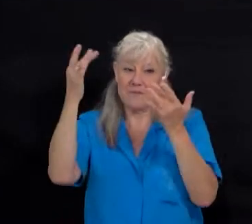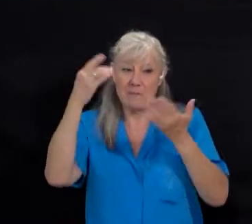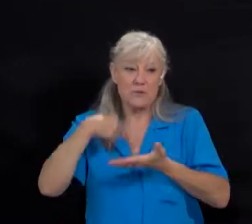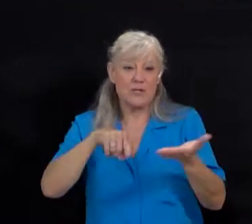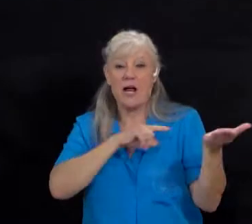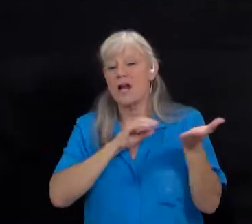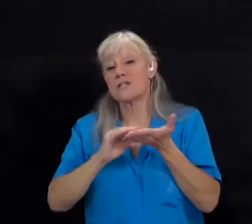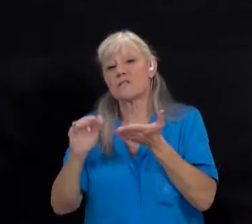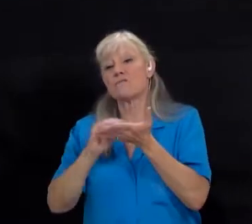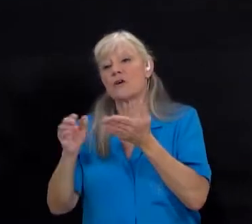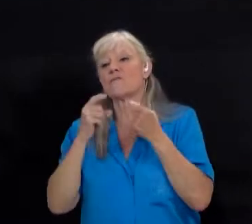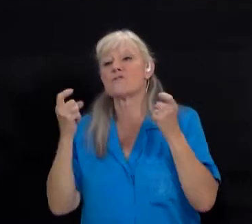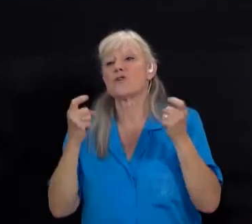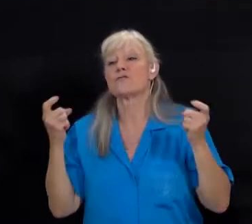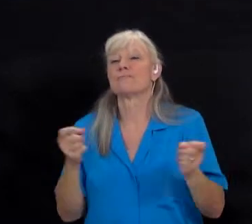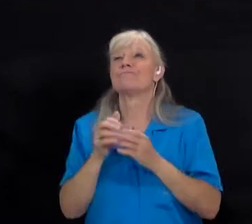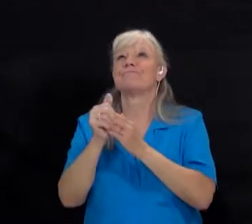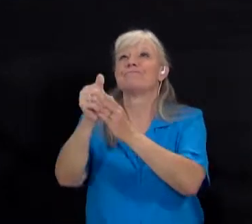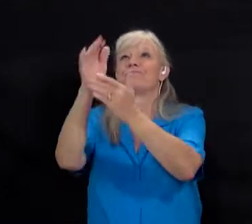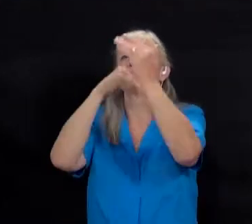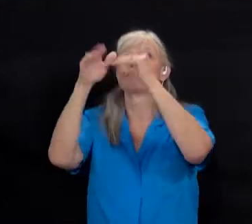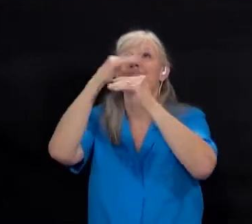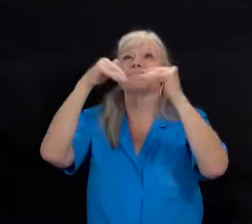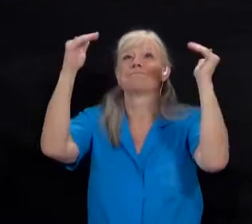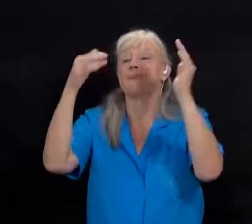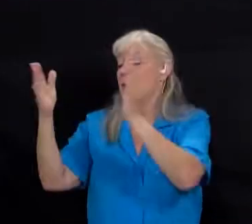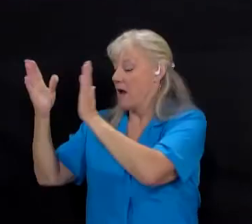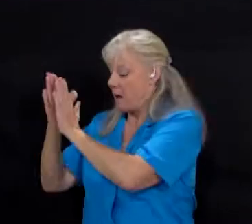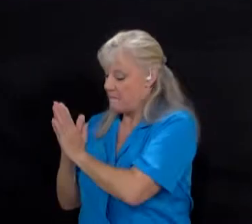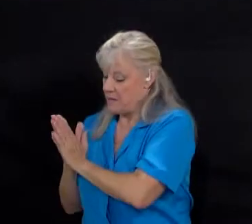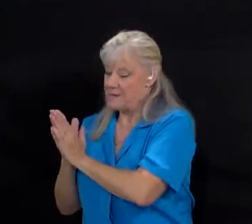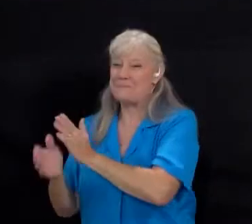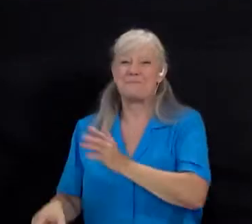on us, forgive us our sins, and bring us to everlasting life.